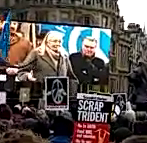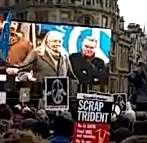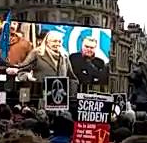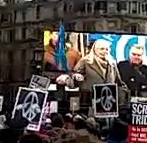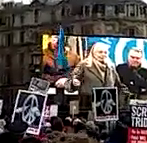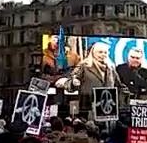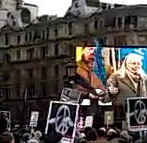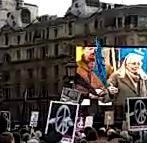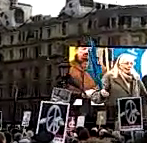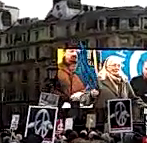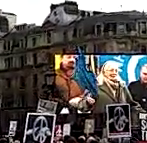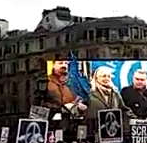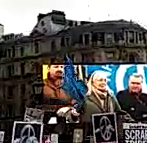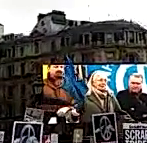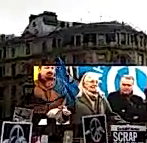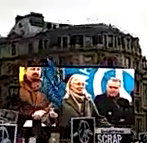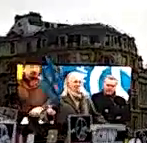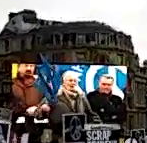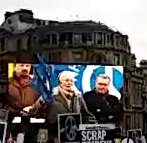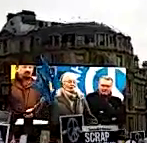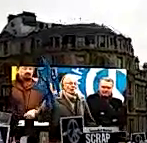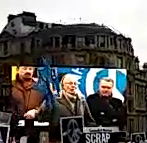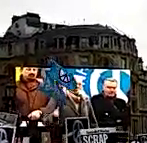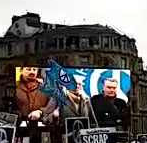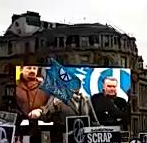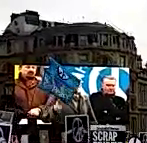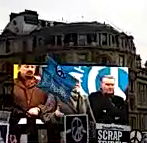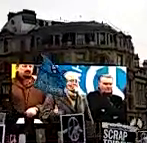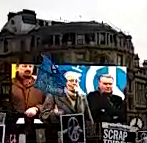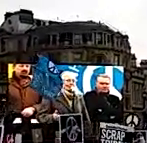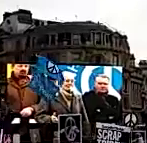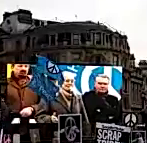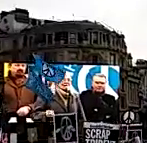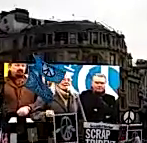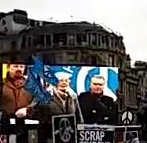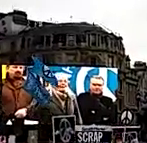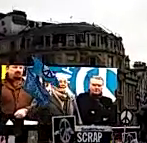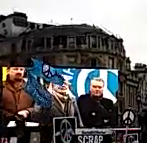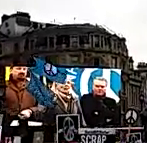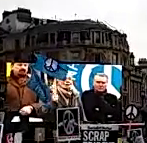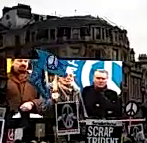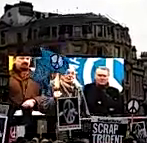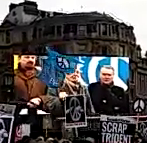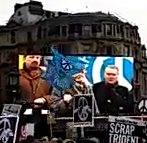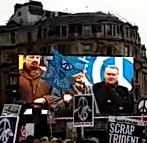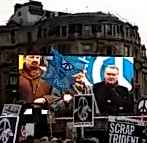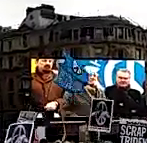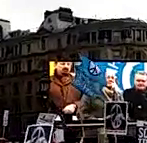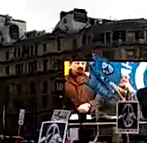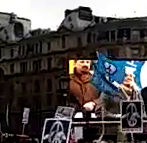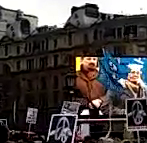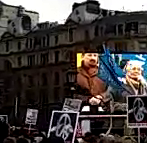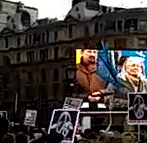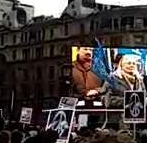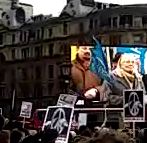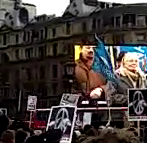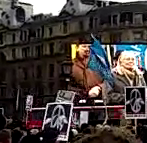and other nuclear weapons places. No more nuclear weapons. Let's go for it.